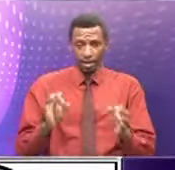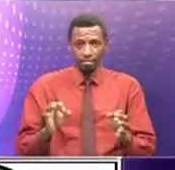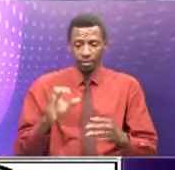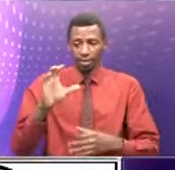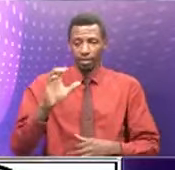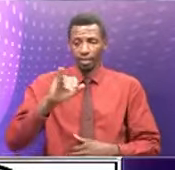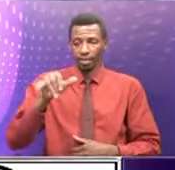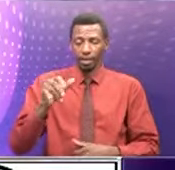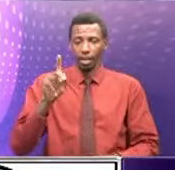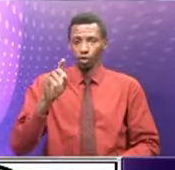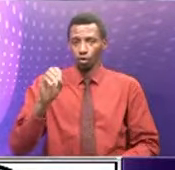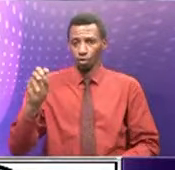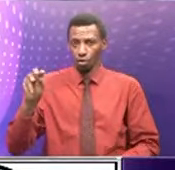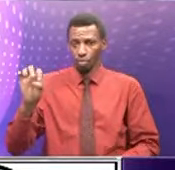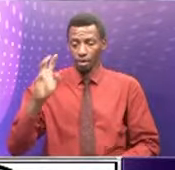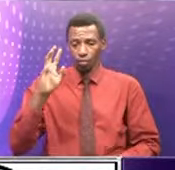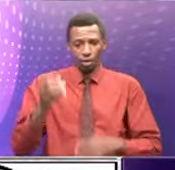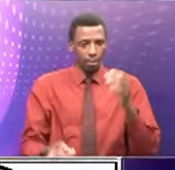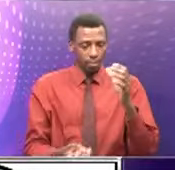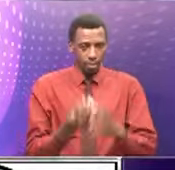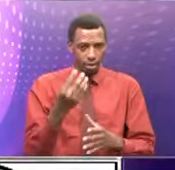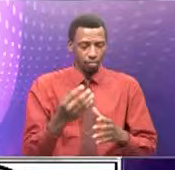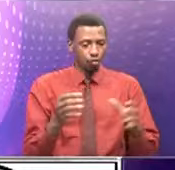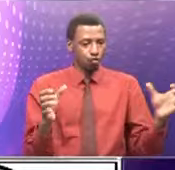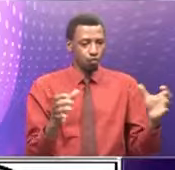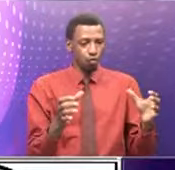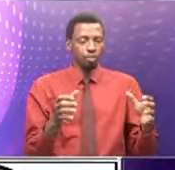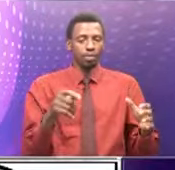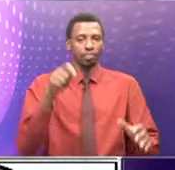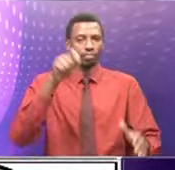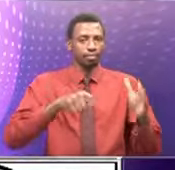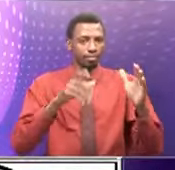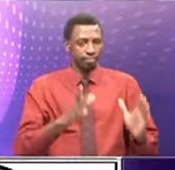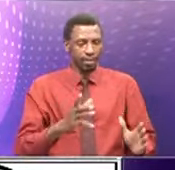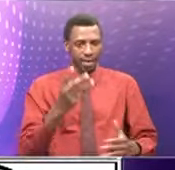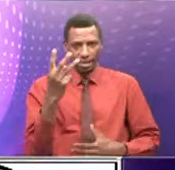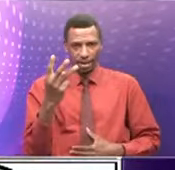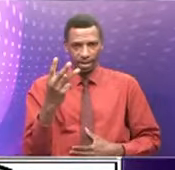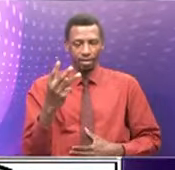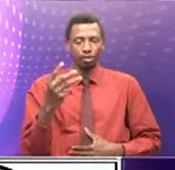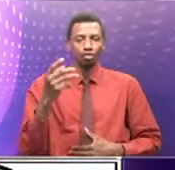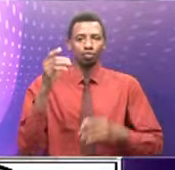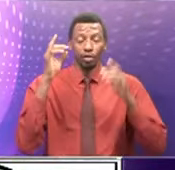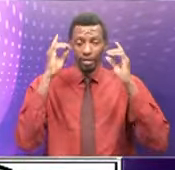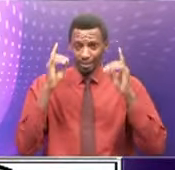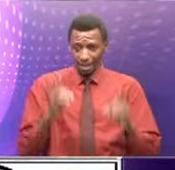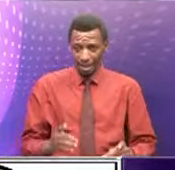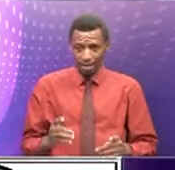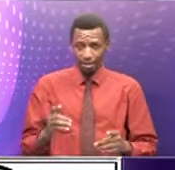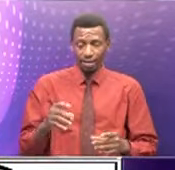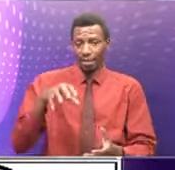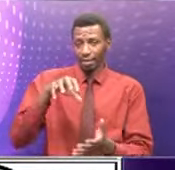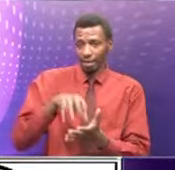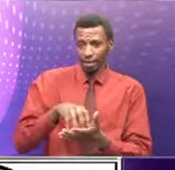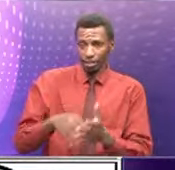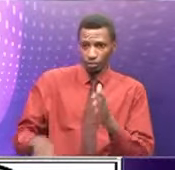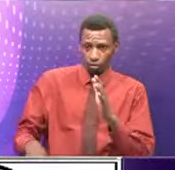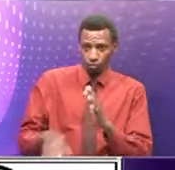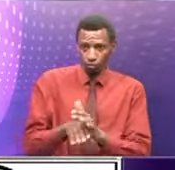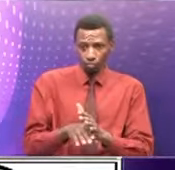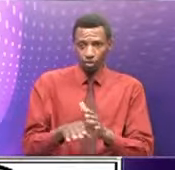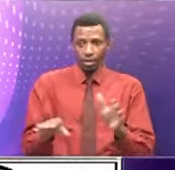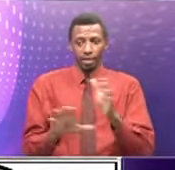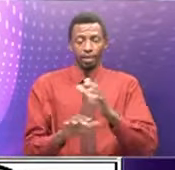Koome biro chuoga put mar jong'ad buche adek mondo winj buche mag kwedo kang' mar thicho oko e apisi jalup jatend piny Kenya Rigathi